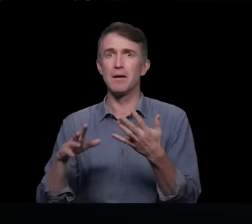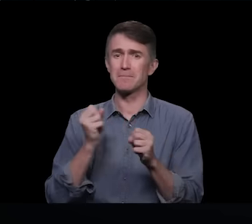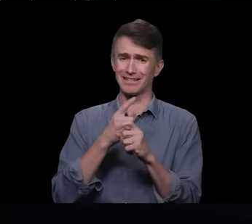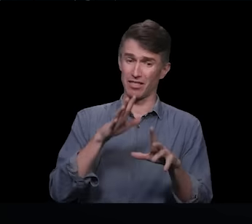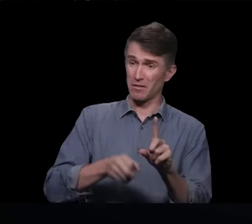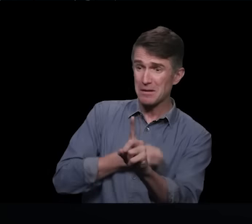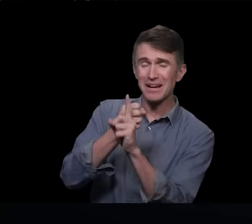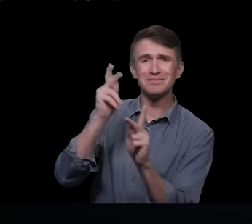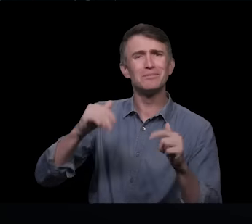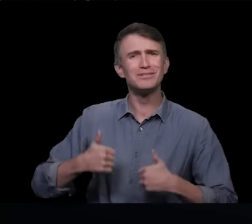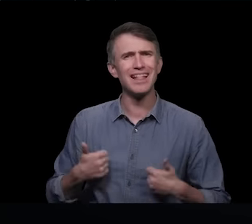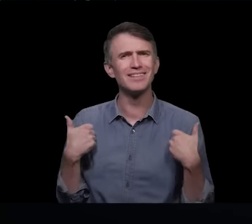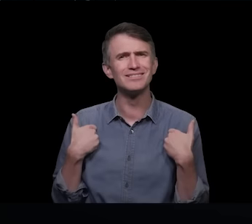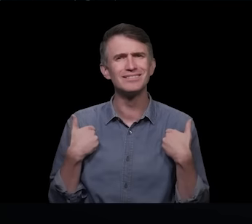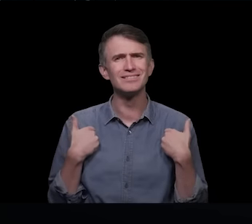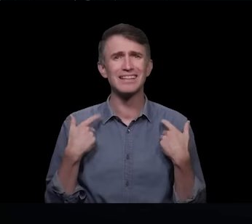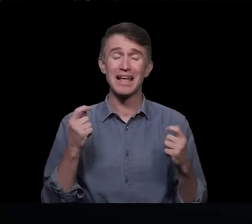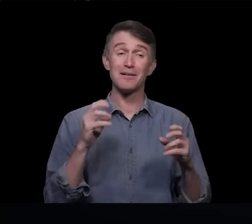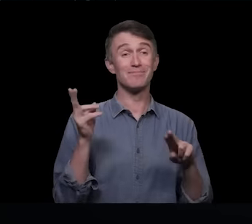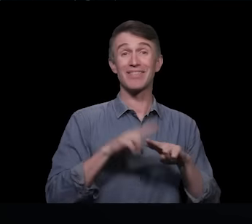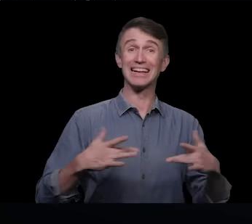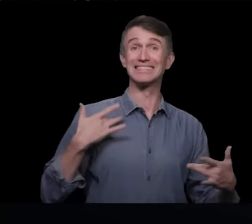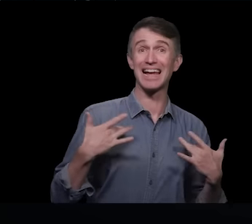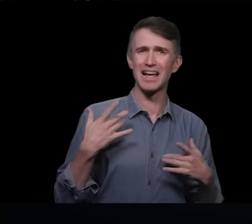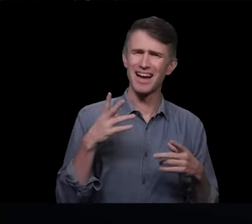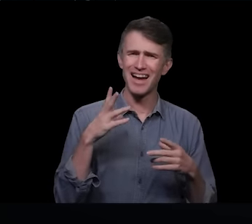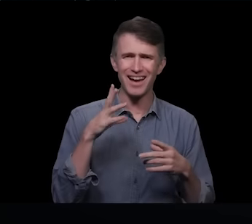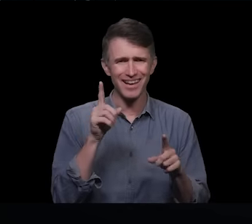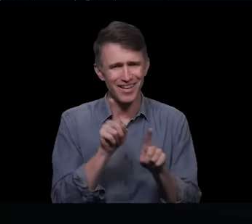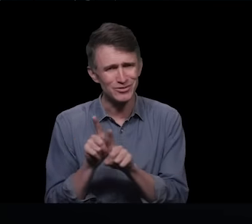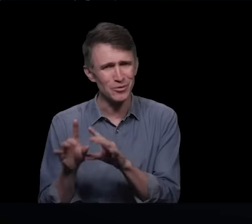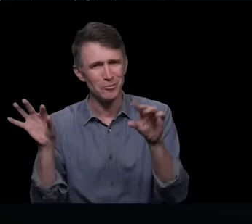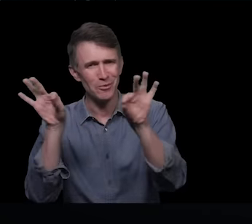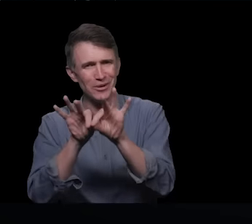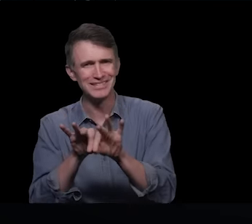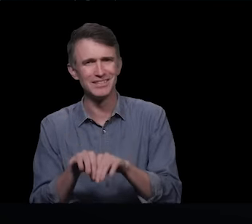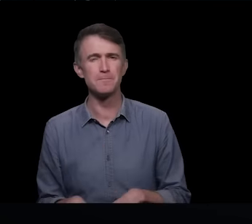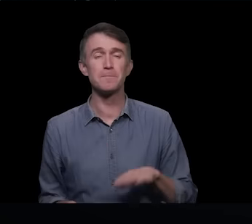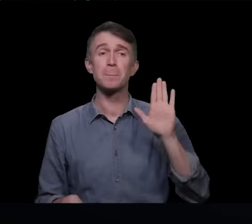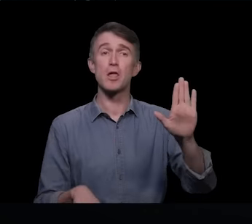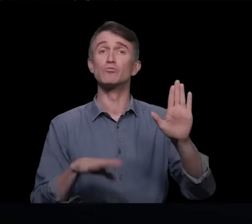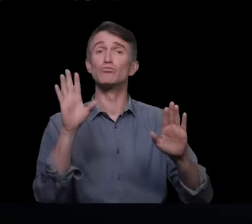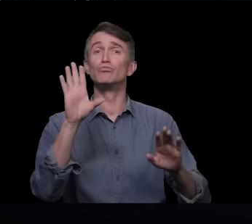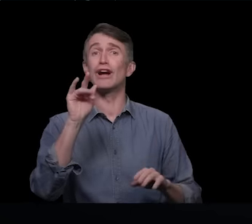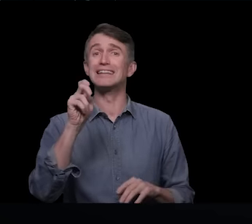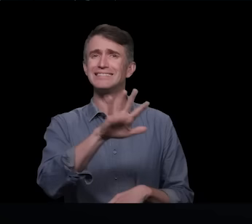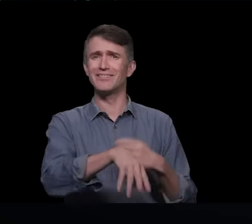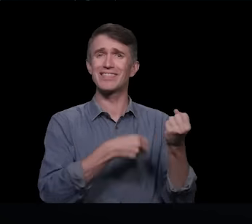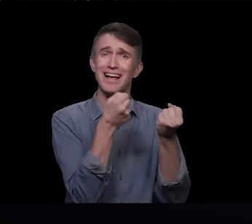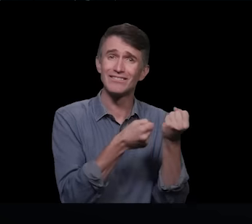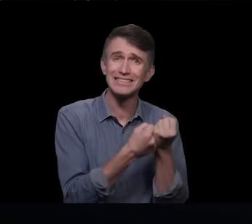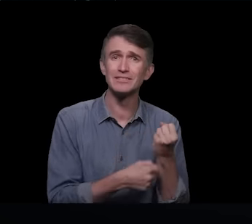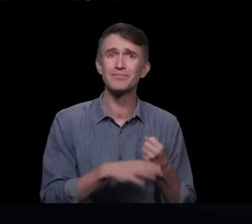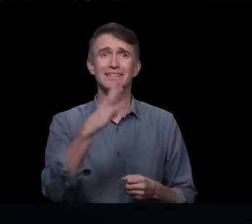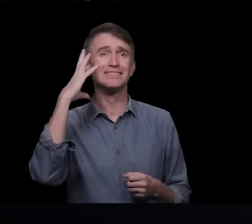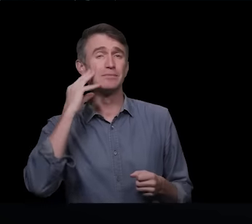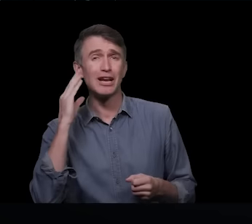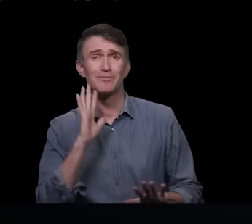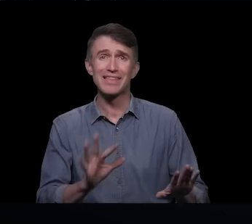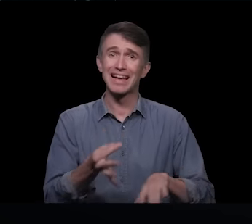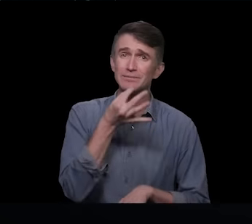entertainment that make people's lives not only exciting, but important. Brandon's advocacy,